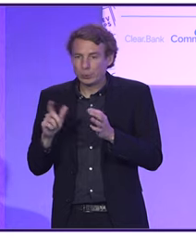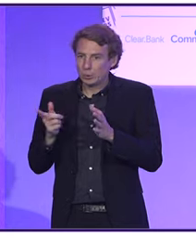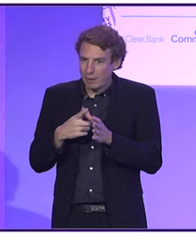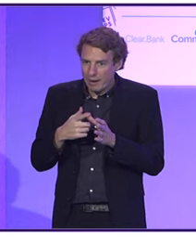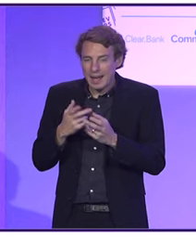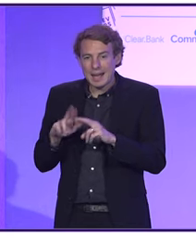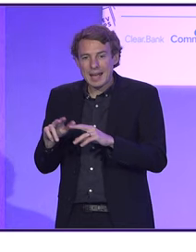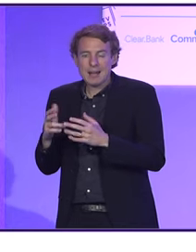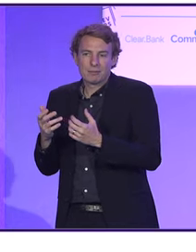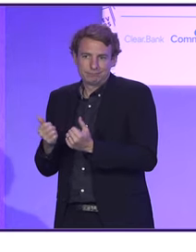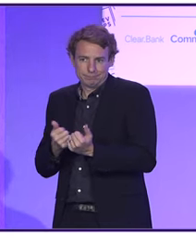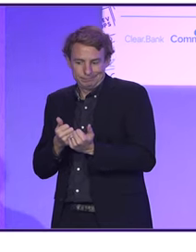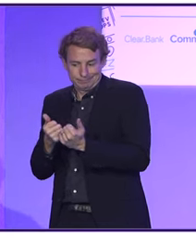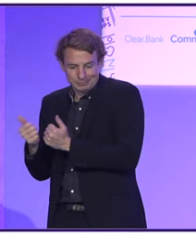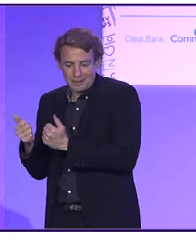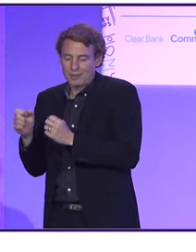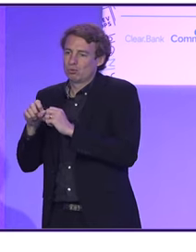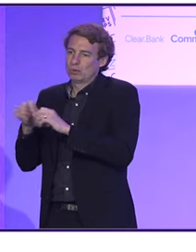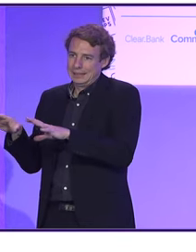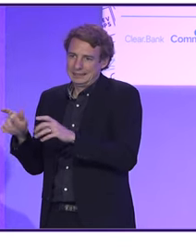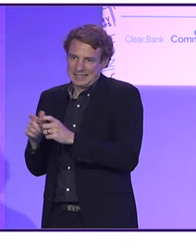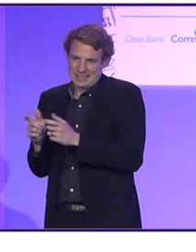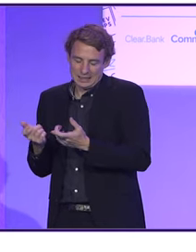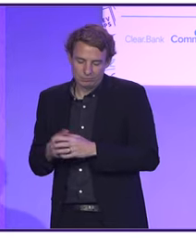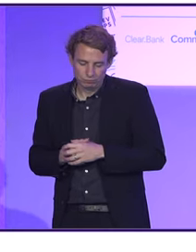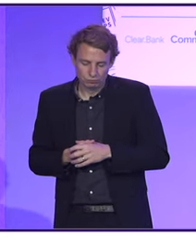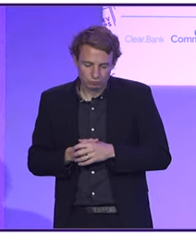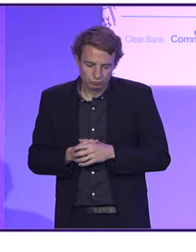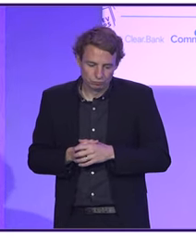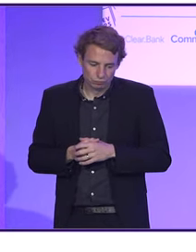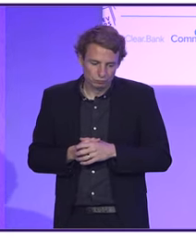goes well, finally they are released. Well, the tickets.